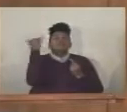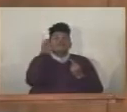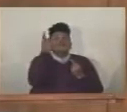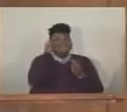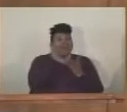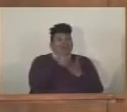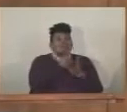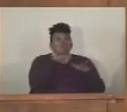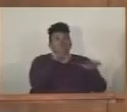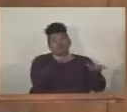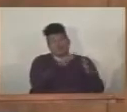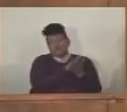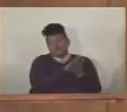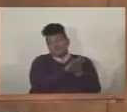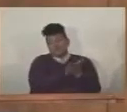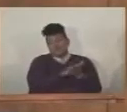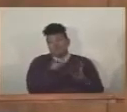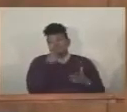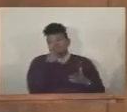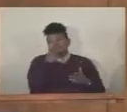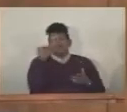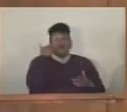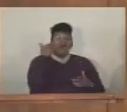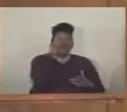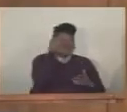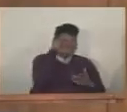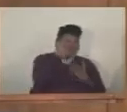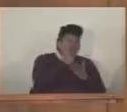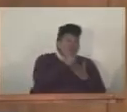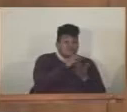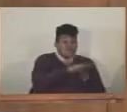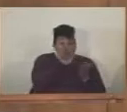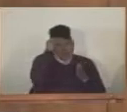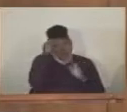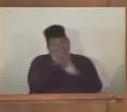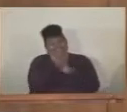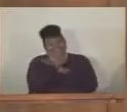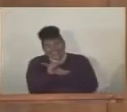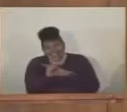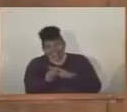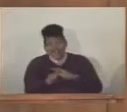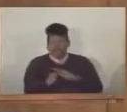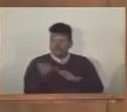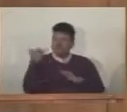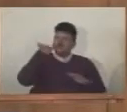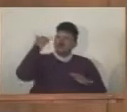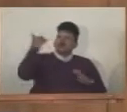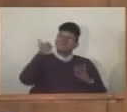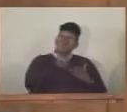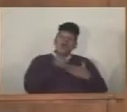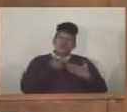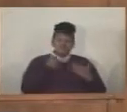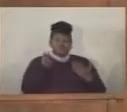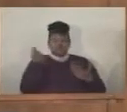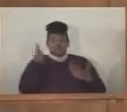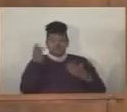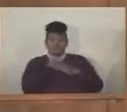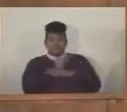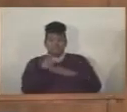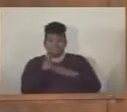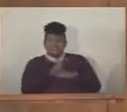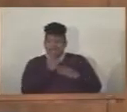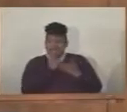you a hand of bananas. You have to go to work in order to eat and pay the bills. So you cannot send back your hard-earned money to